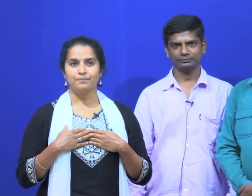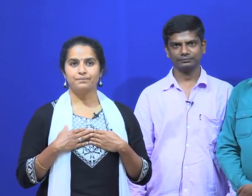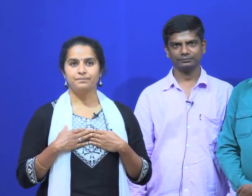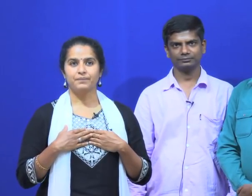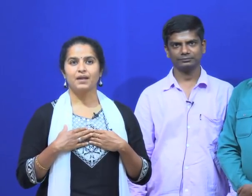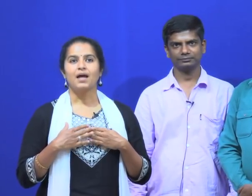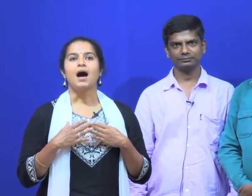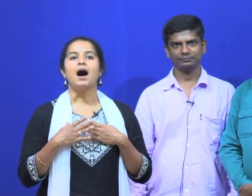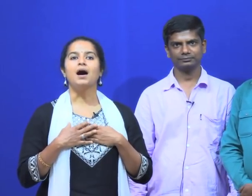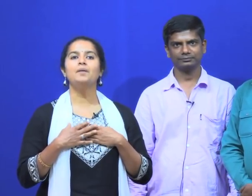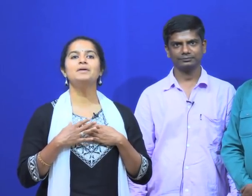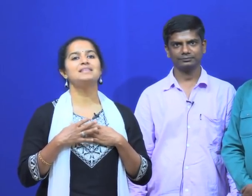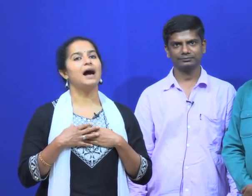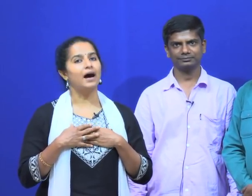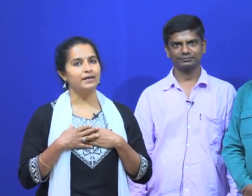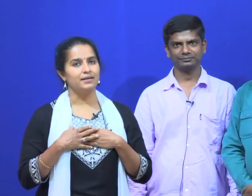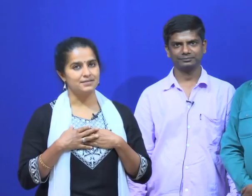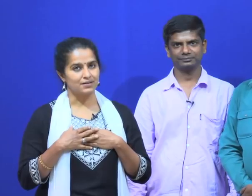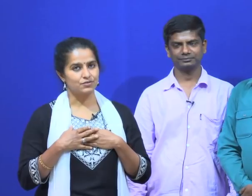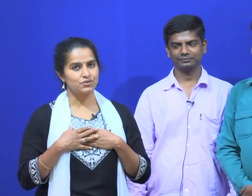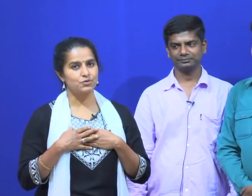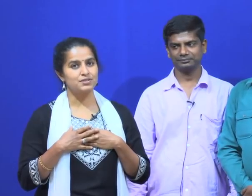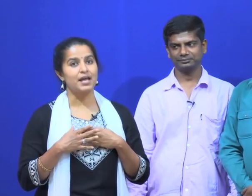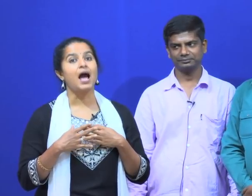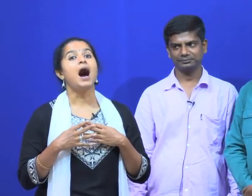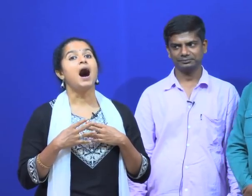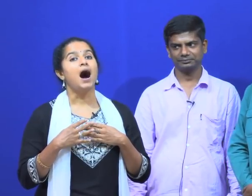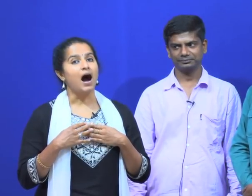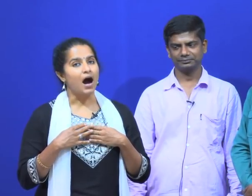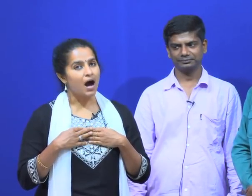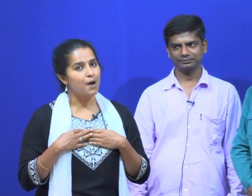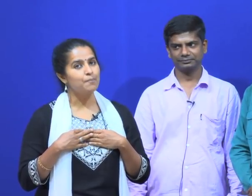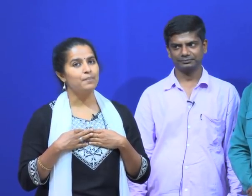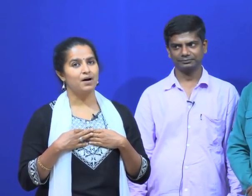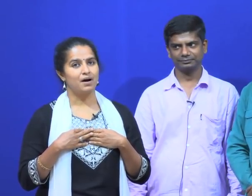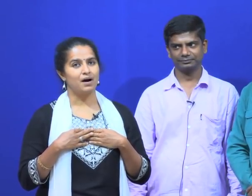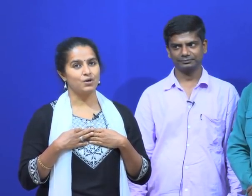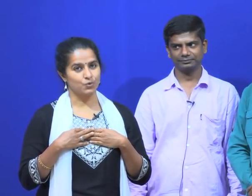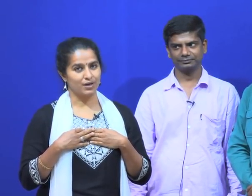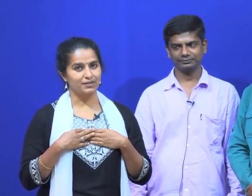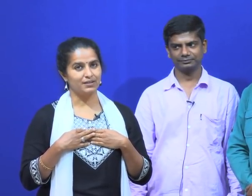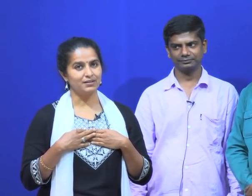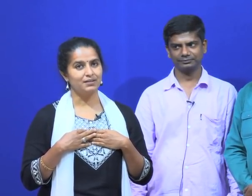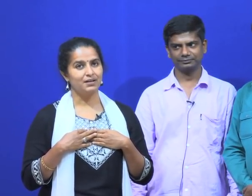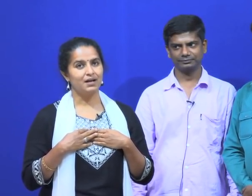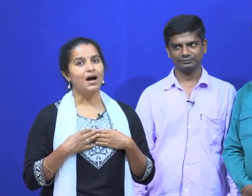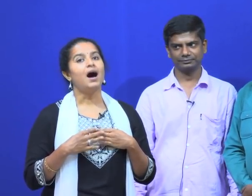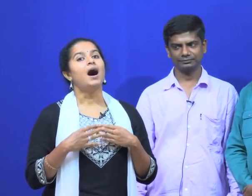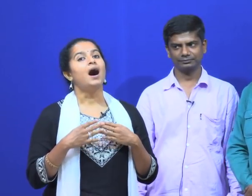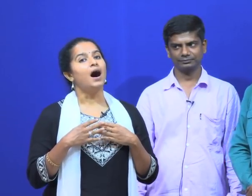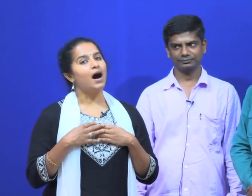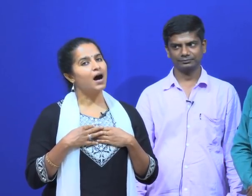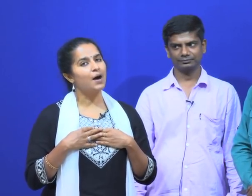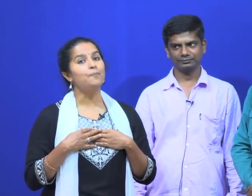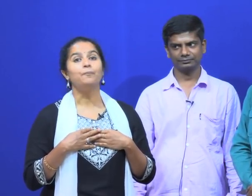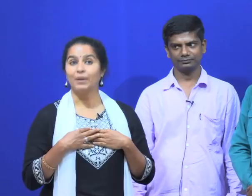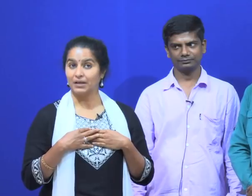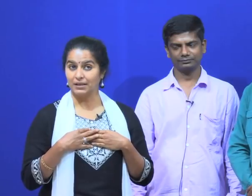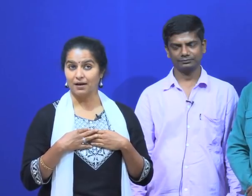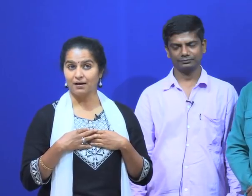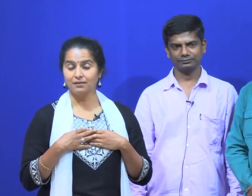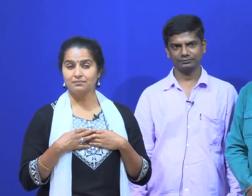aham. Aham is the I in Sanskrit. So, you say aham Anuradha.